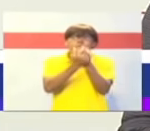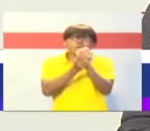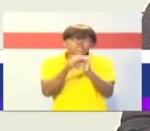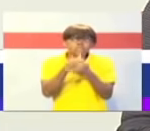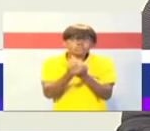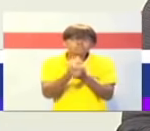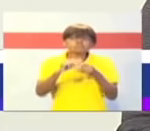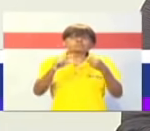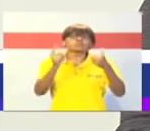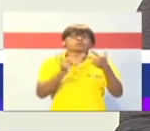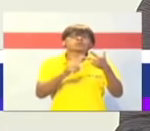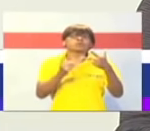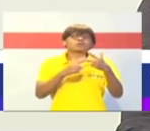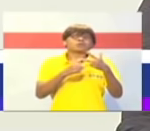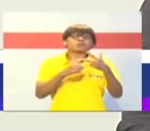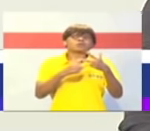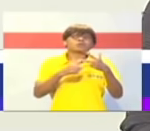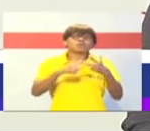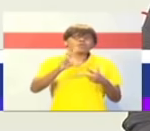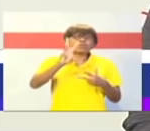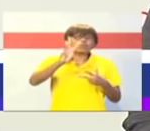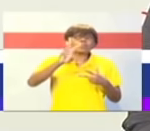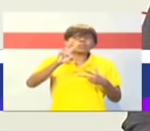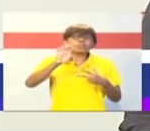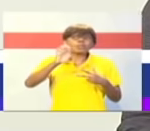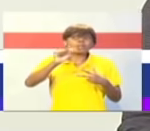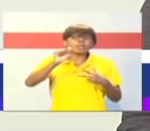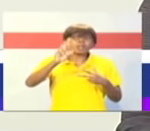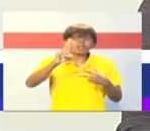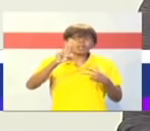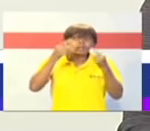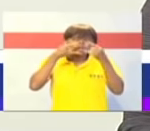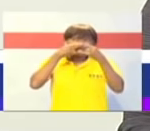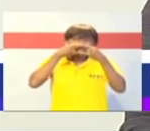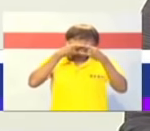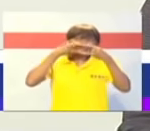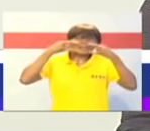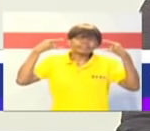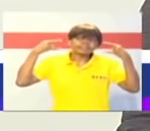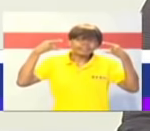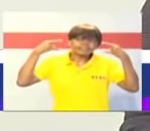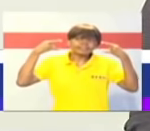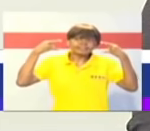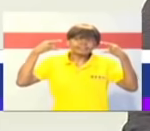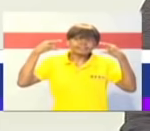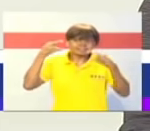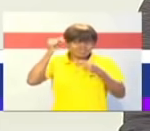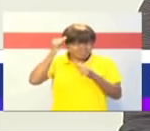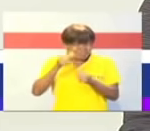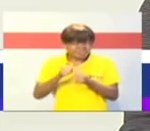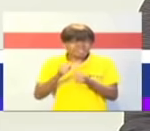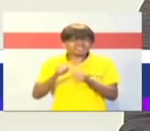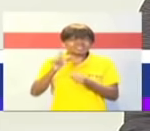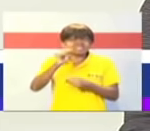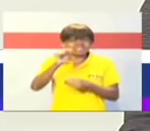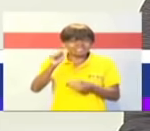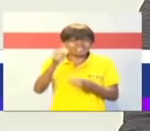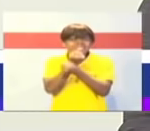course. And a reminder as well, TT Safe Zone at